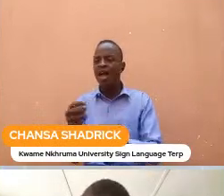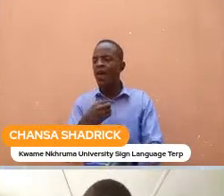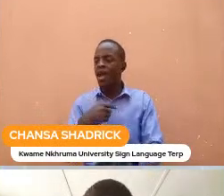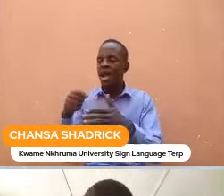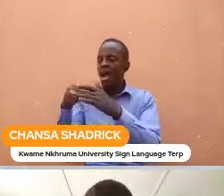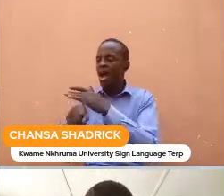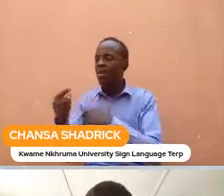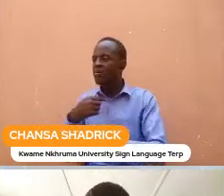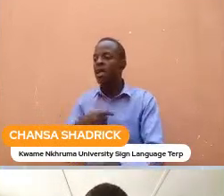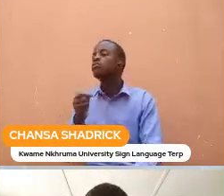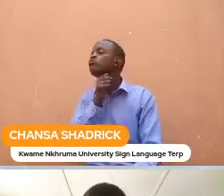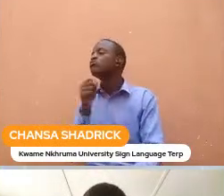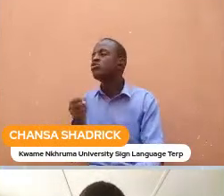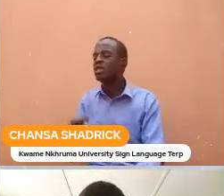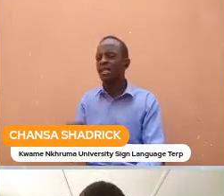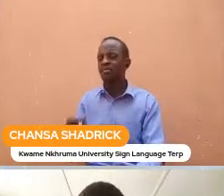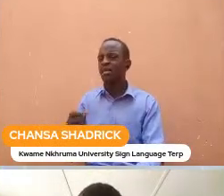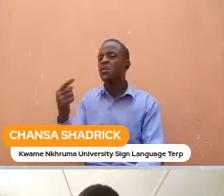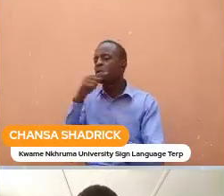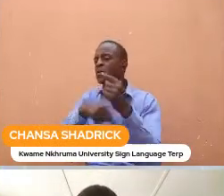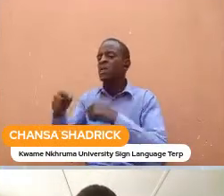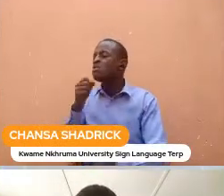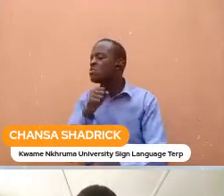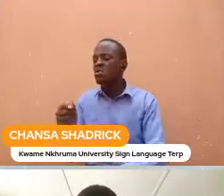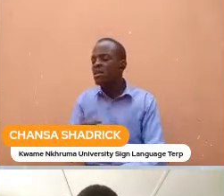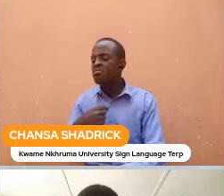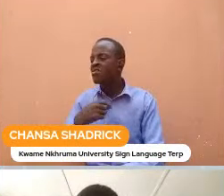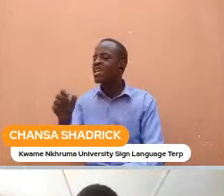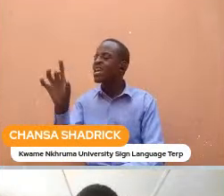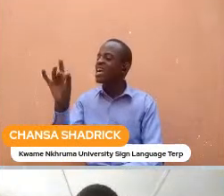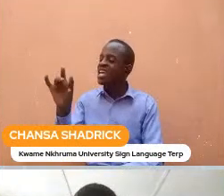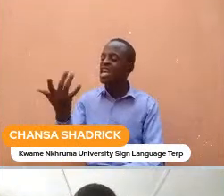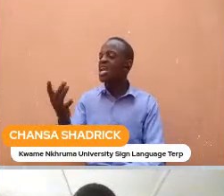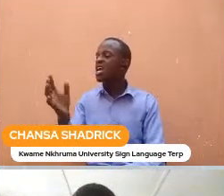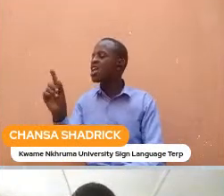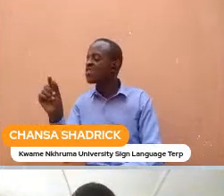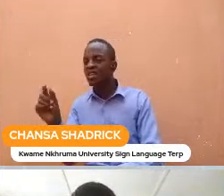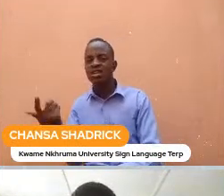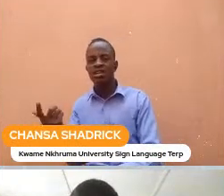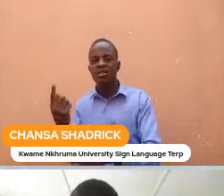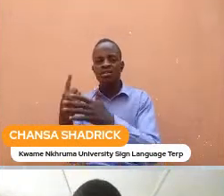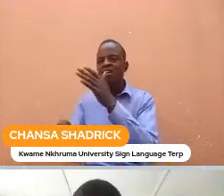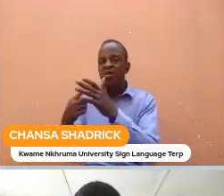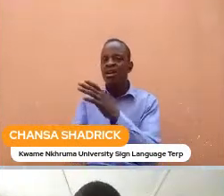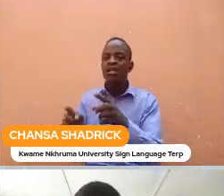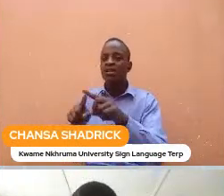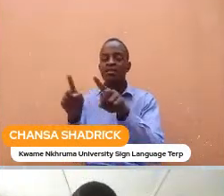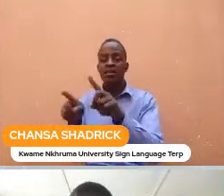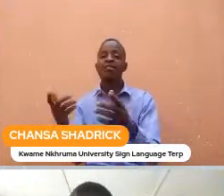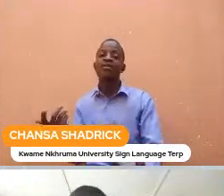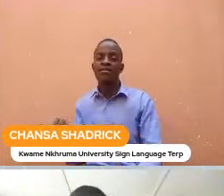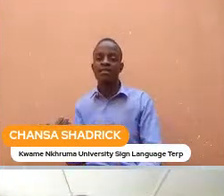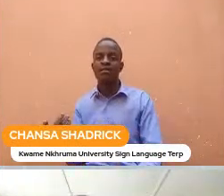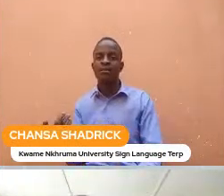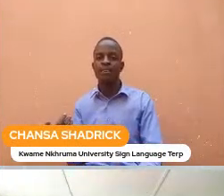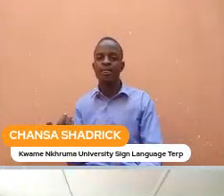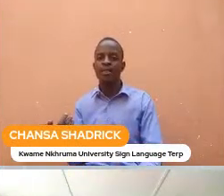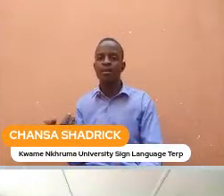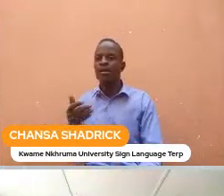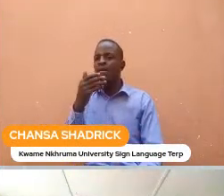yeah, that's what I've noticed. And they mm, really prefer the peers, their peers giving them